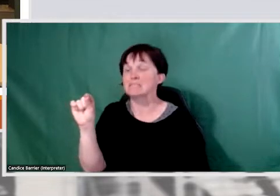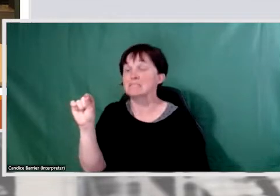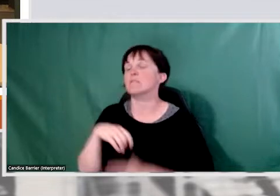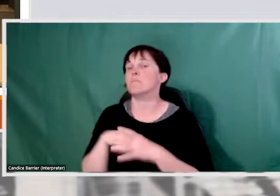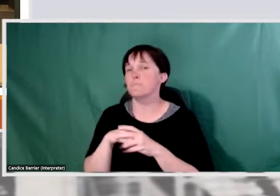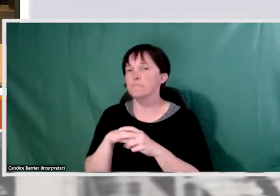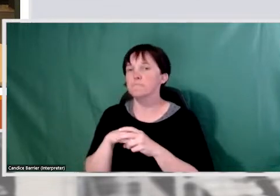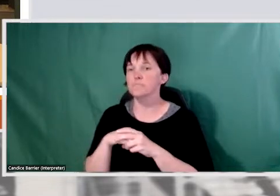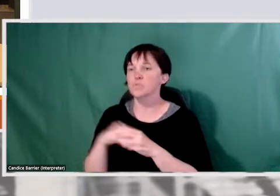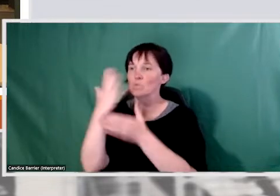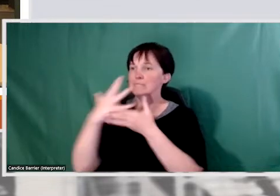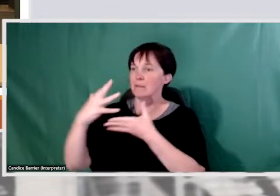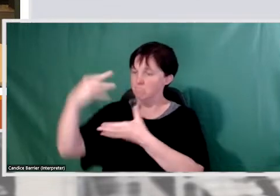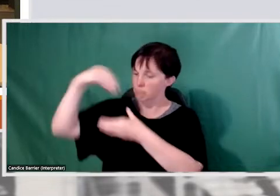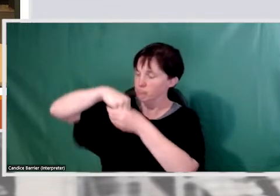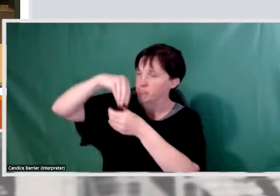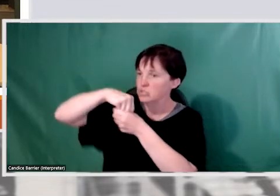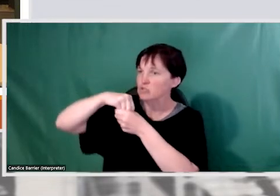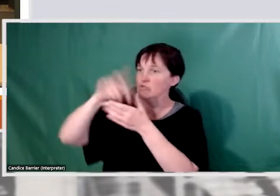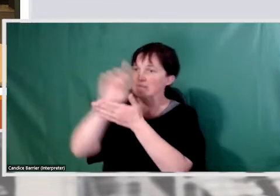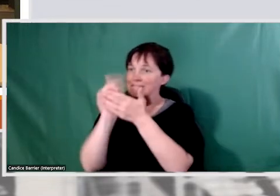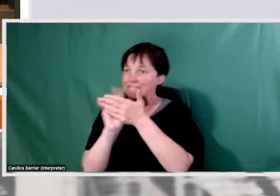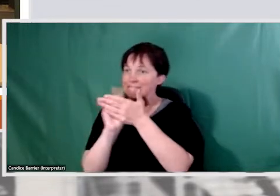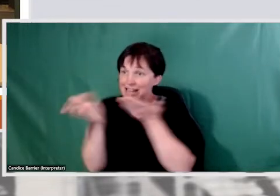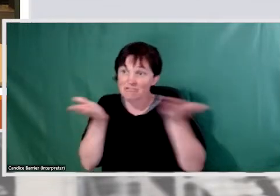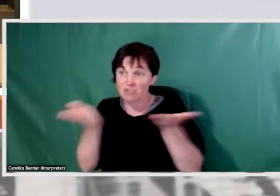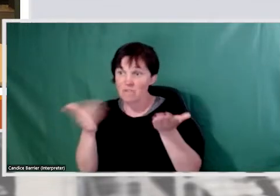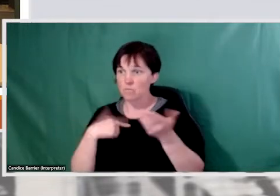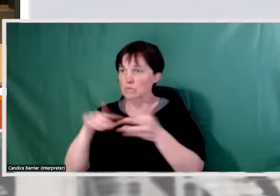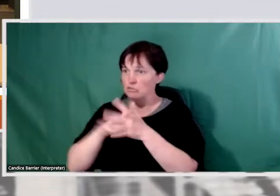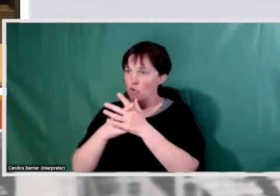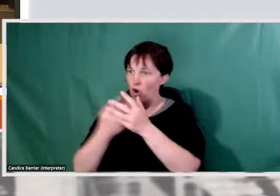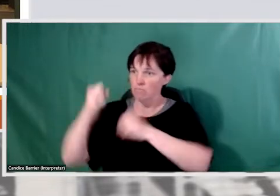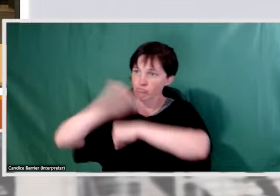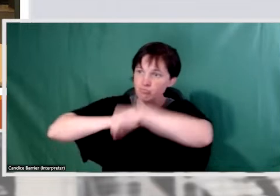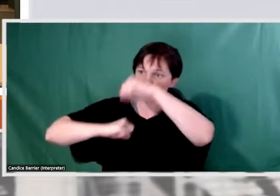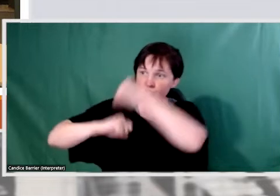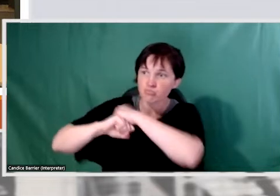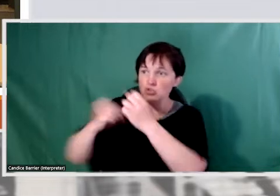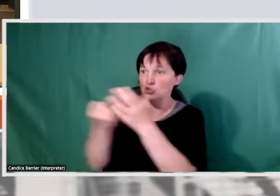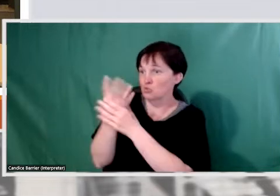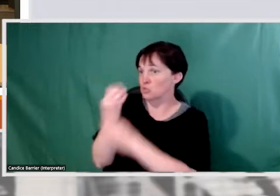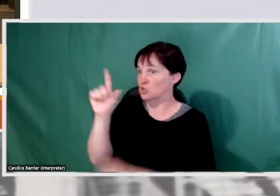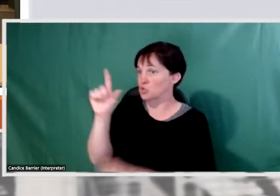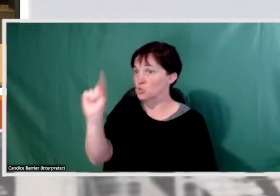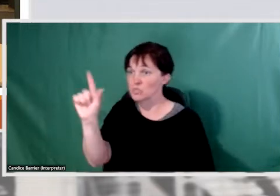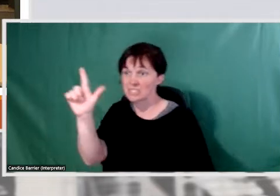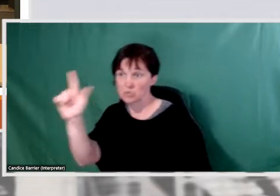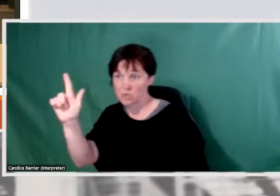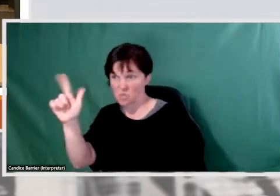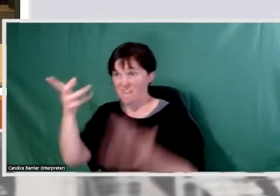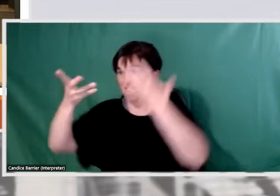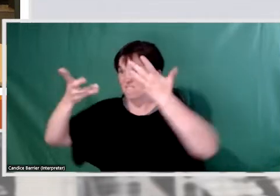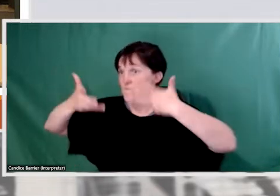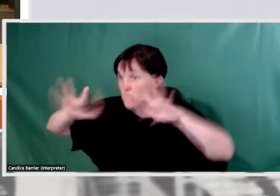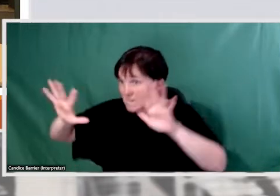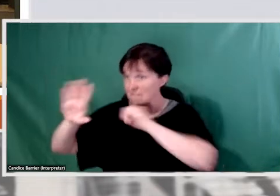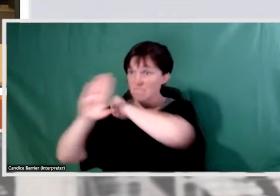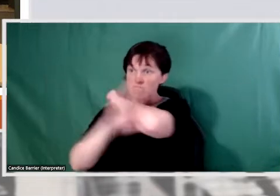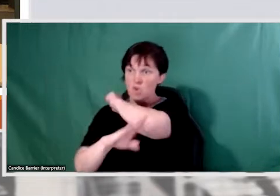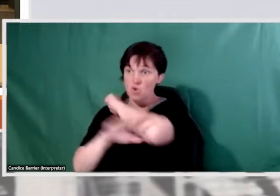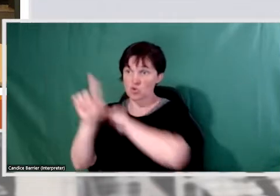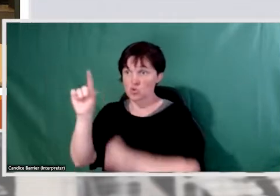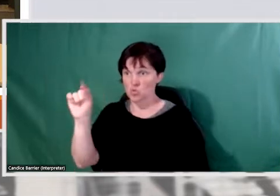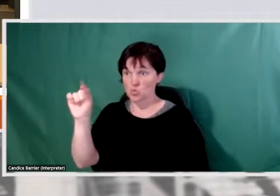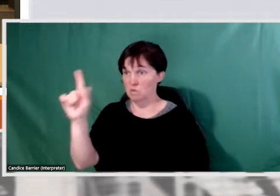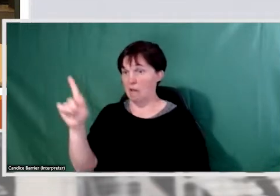With some internal design services, we began our construction in spring of 2021, and we completed that in the fall of 2021. And I think it's like a